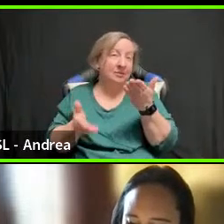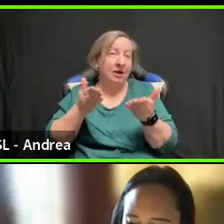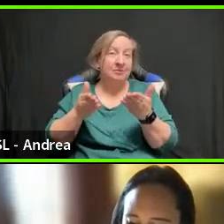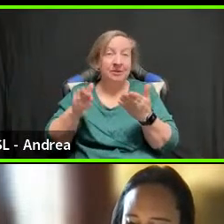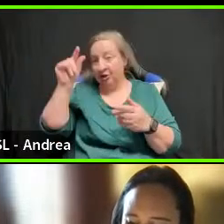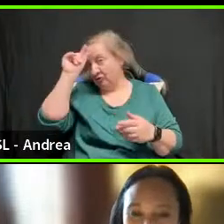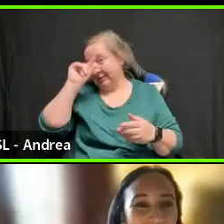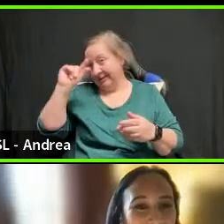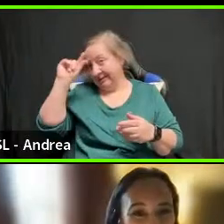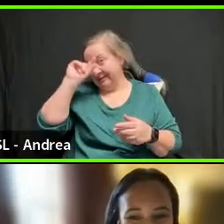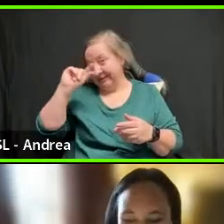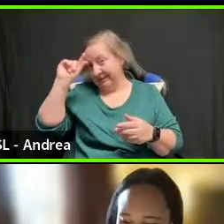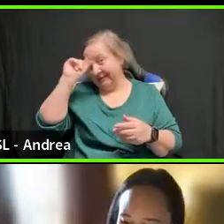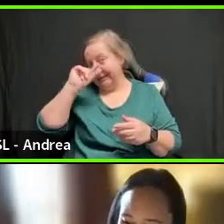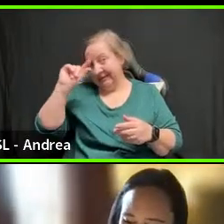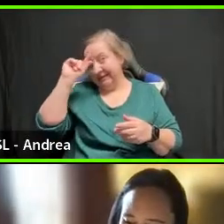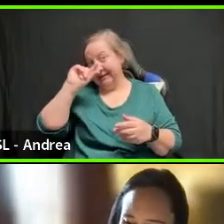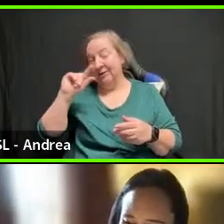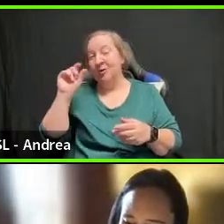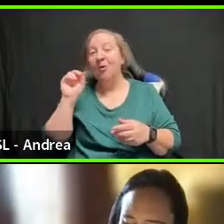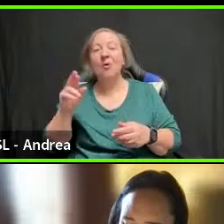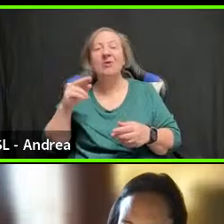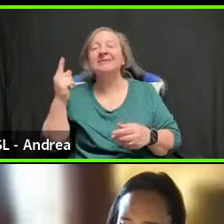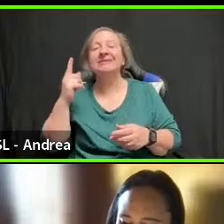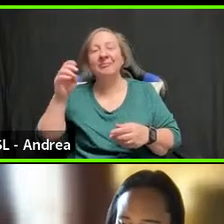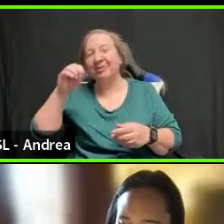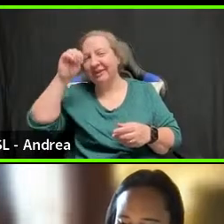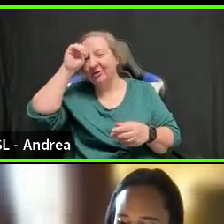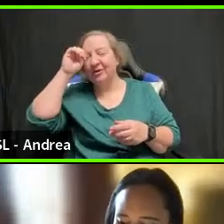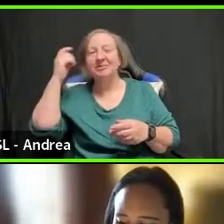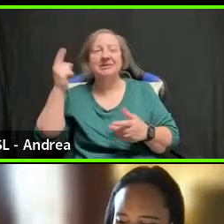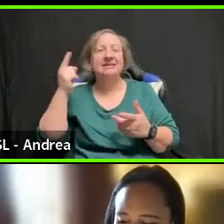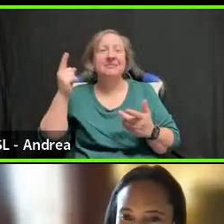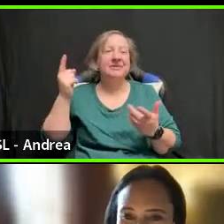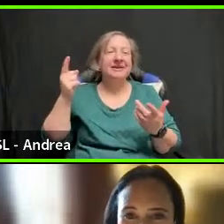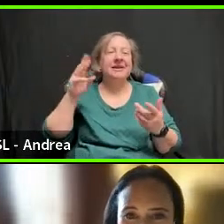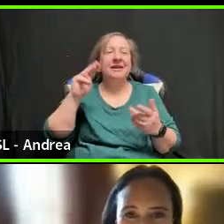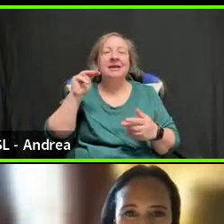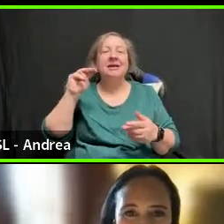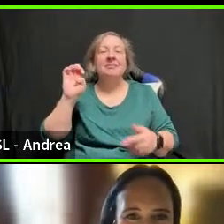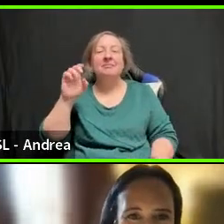Greece or something in Europe, something Mediterranean.